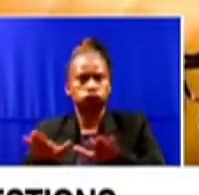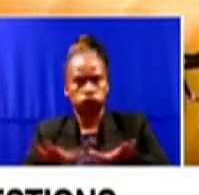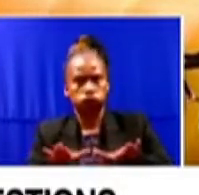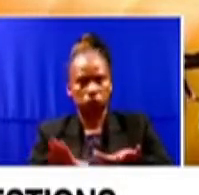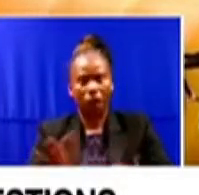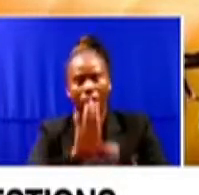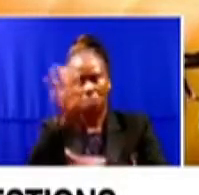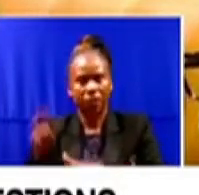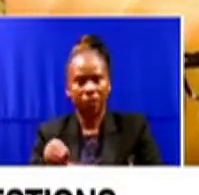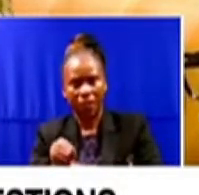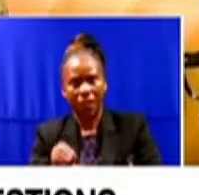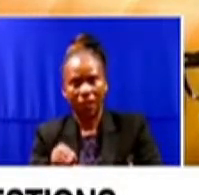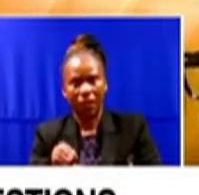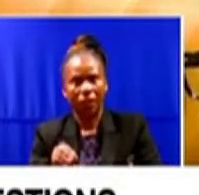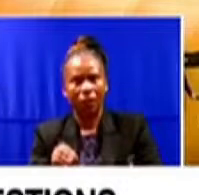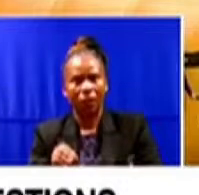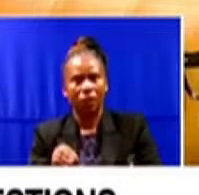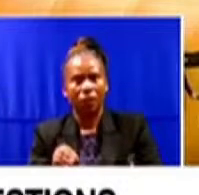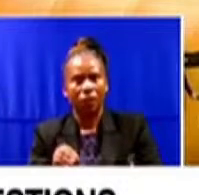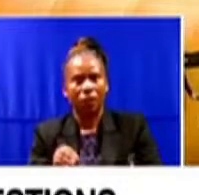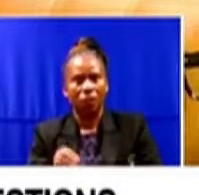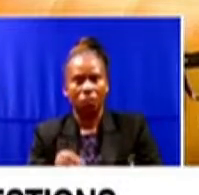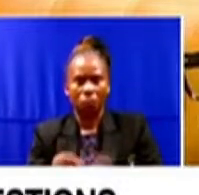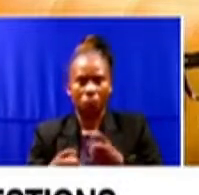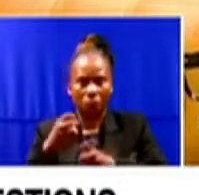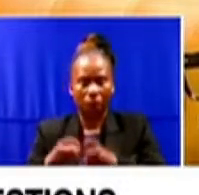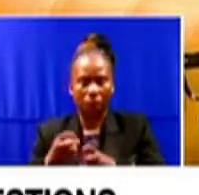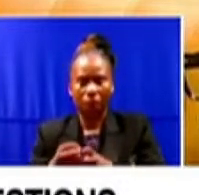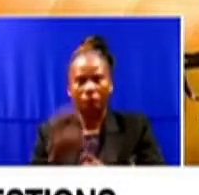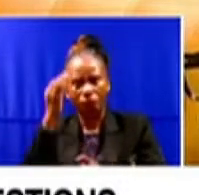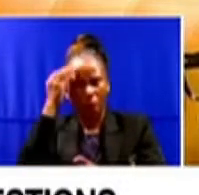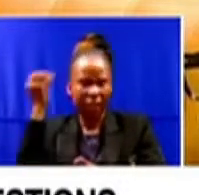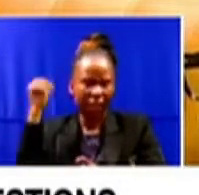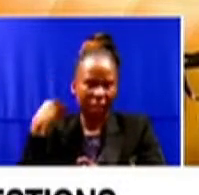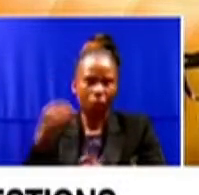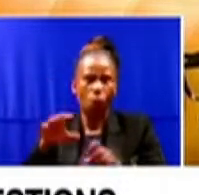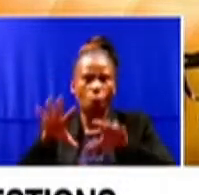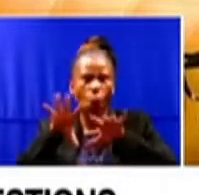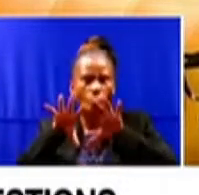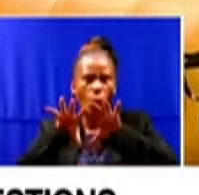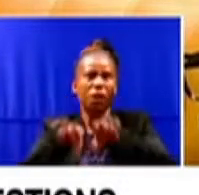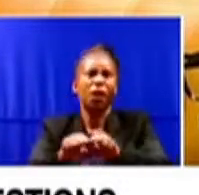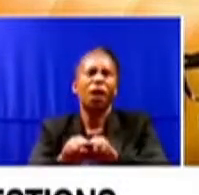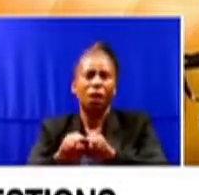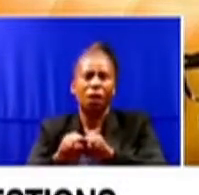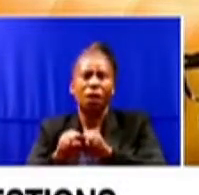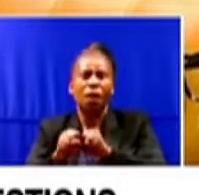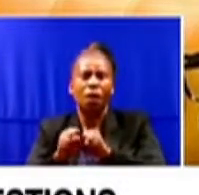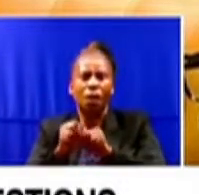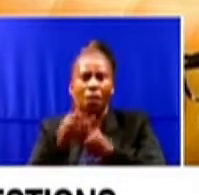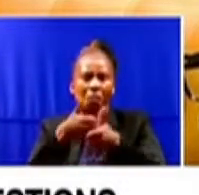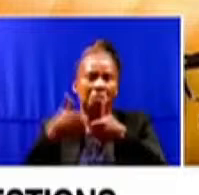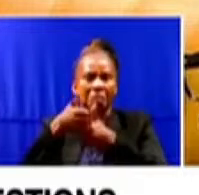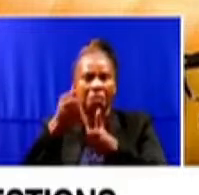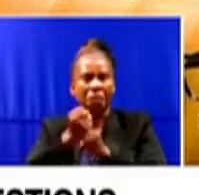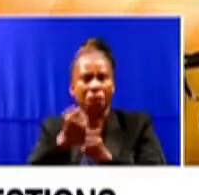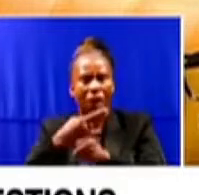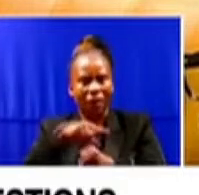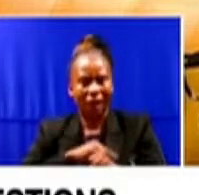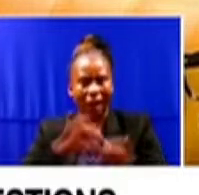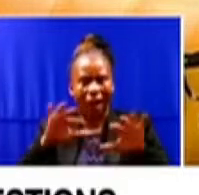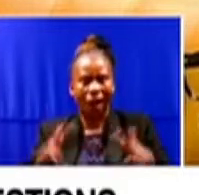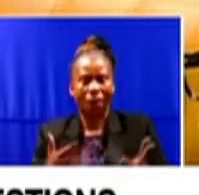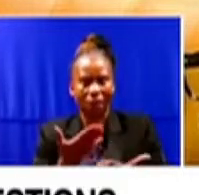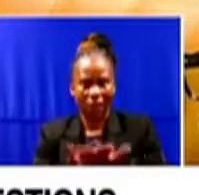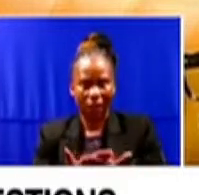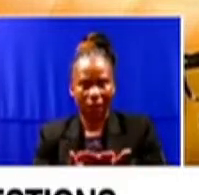we forget what that colonial master Leopold II did in Congo, when he cut the limbs